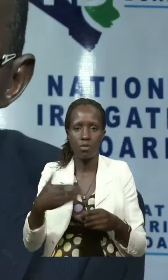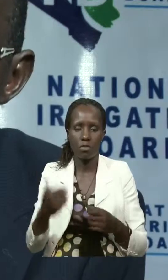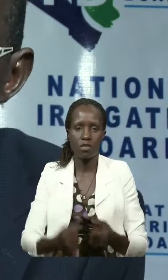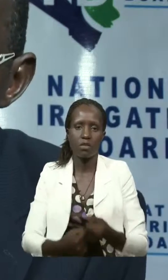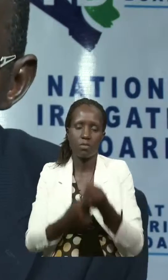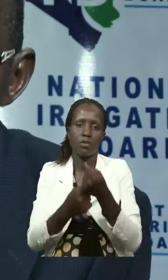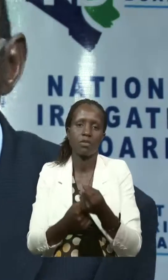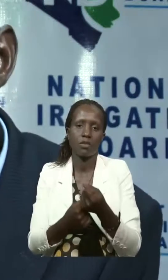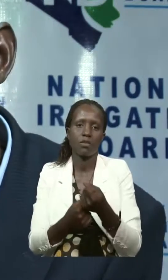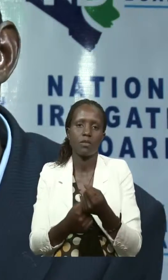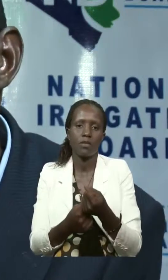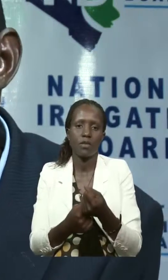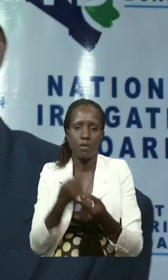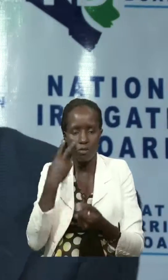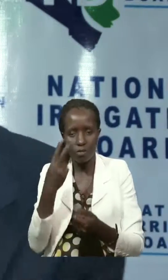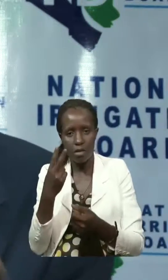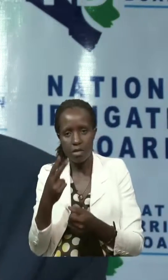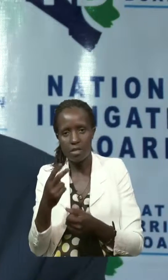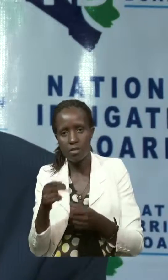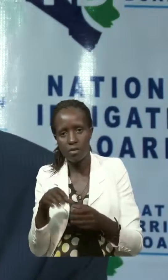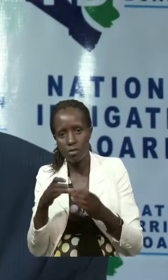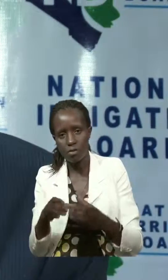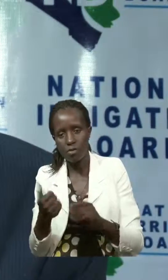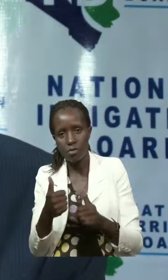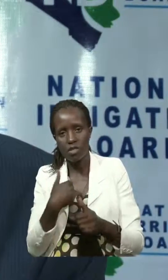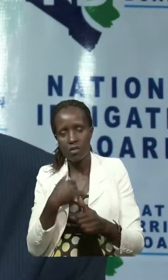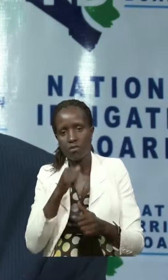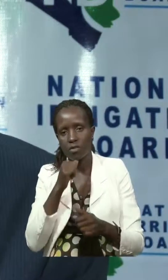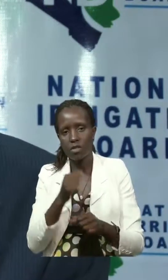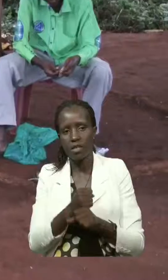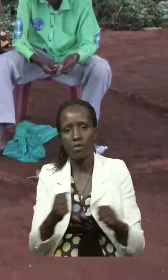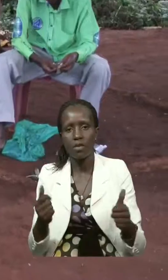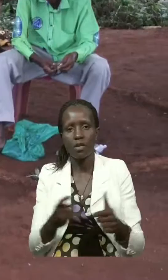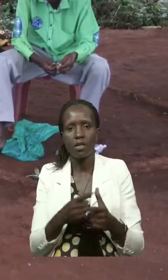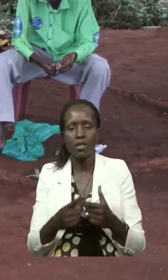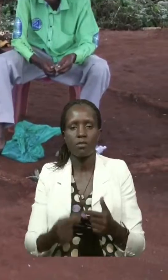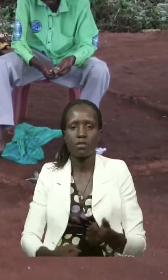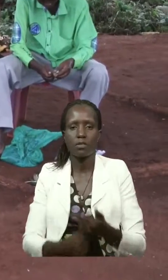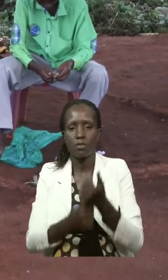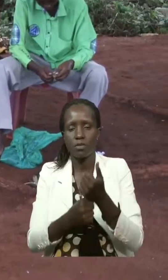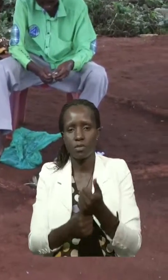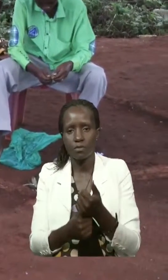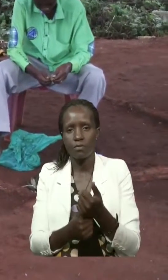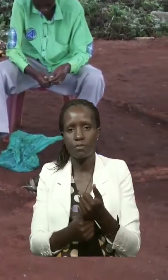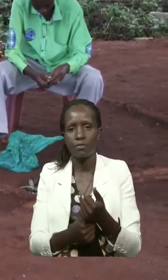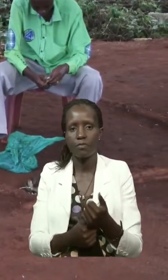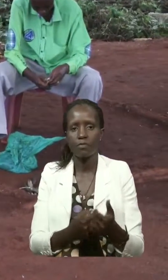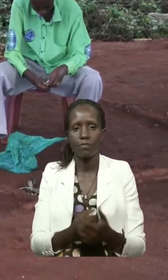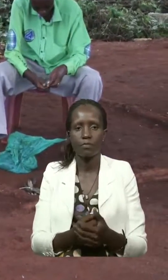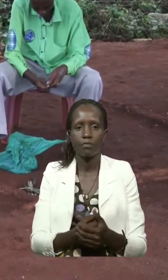go and support them. We go back and look at the ones that have not picked up, and we support them, because that's the way to